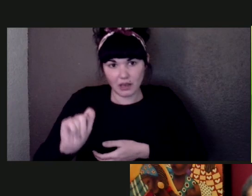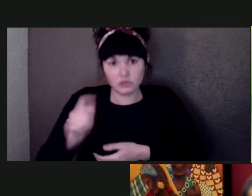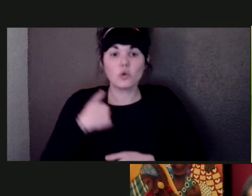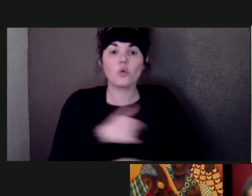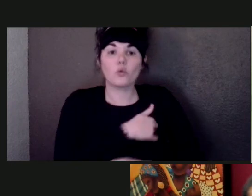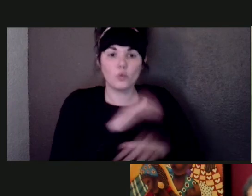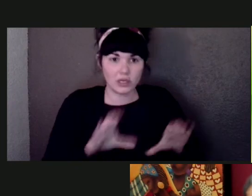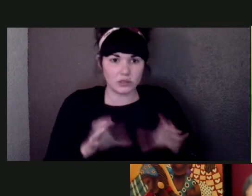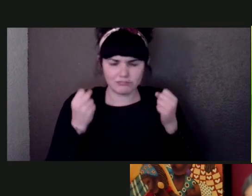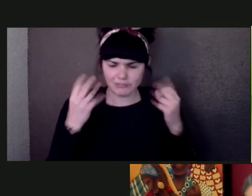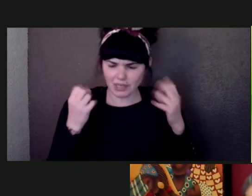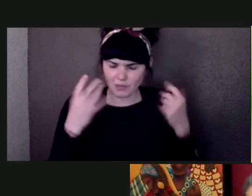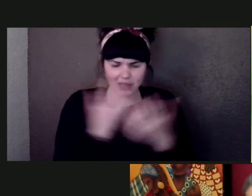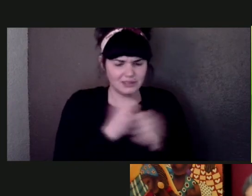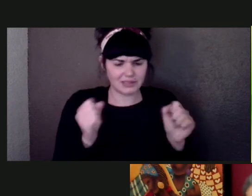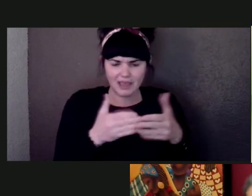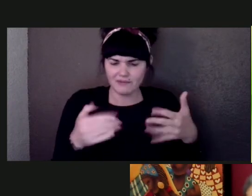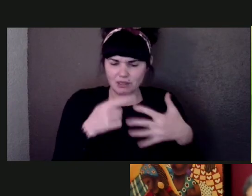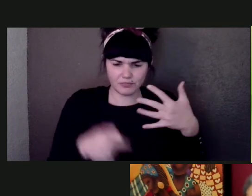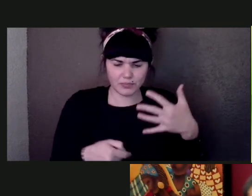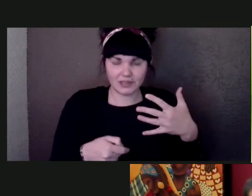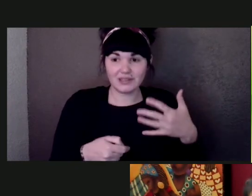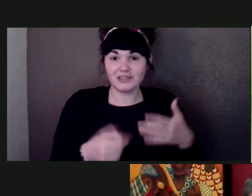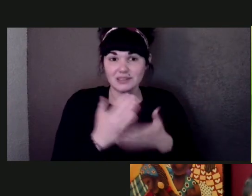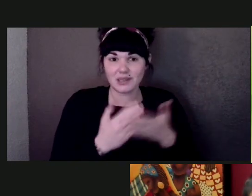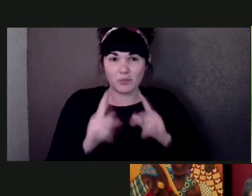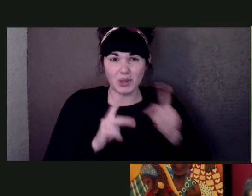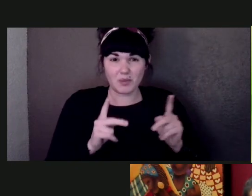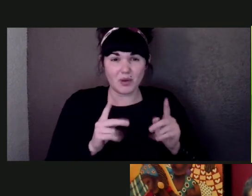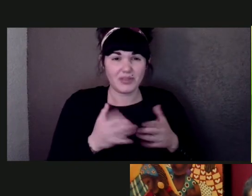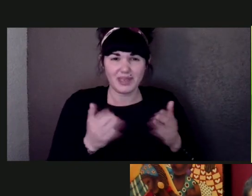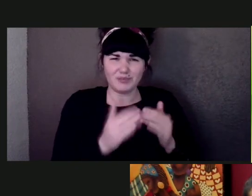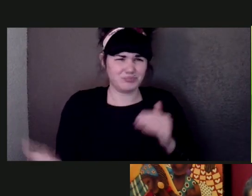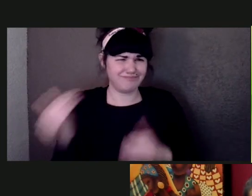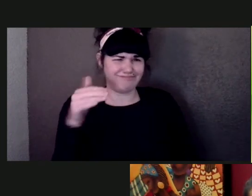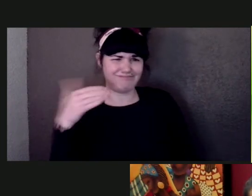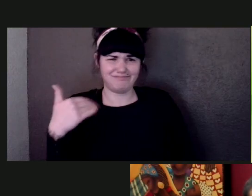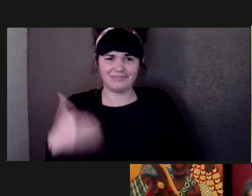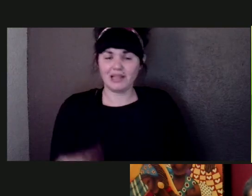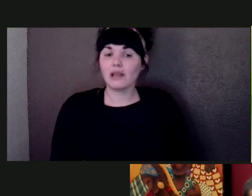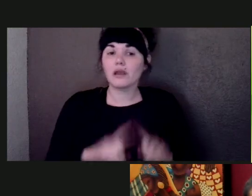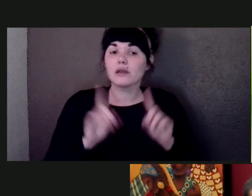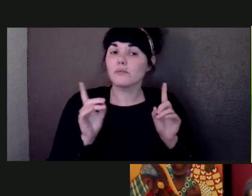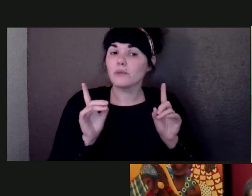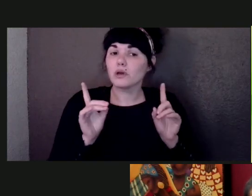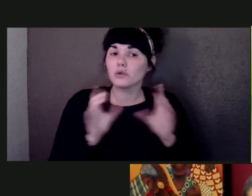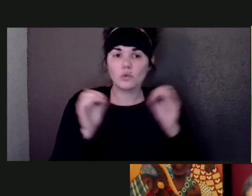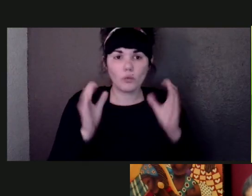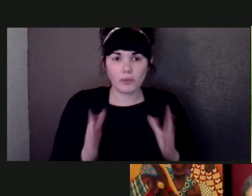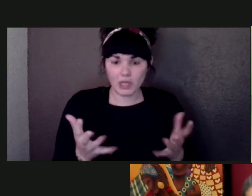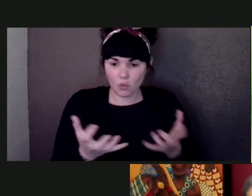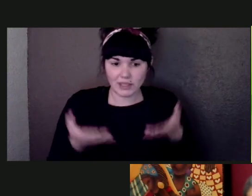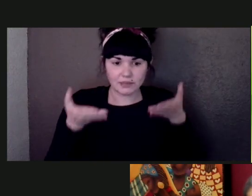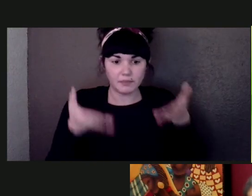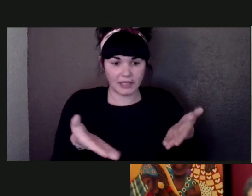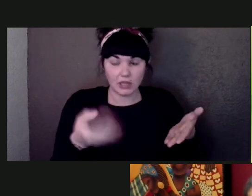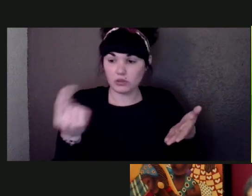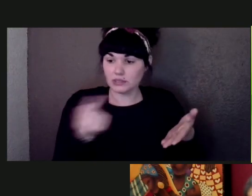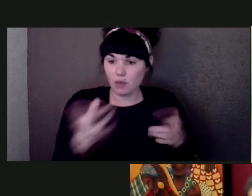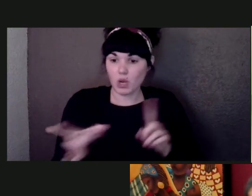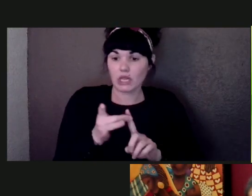but no one wants to be there where one person is infected and, um, things, um, become more difficult for them.